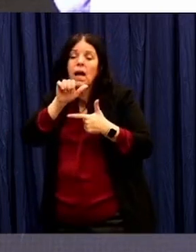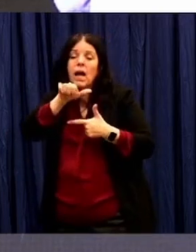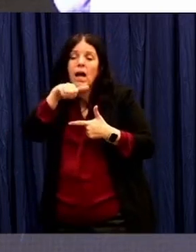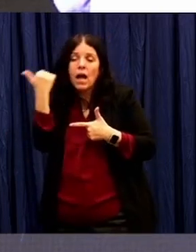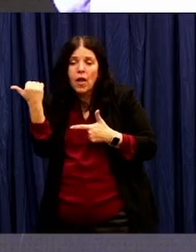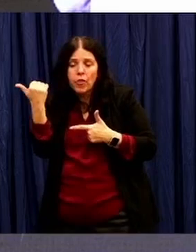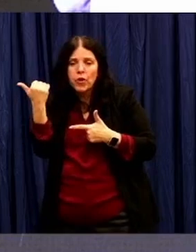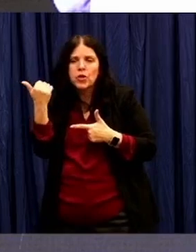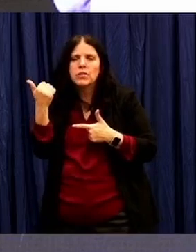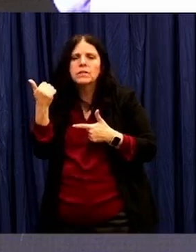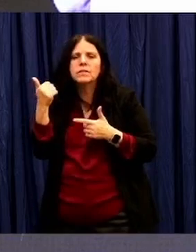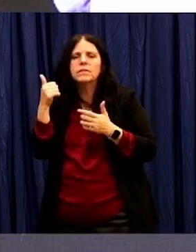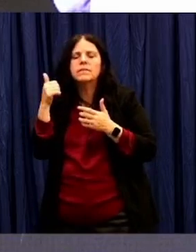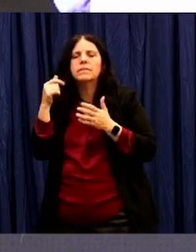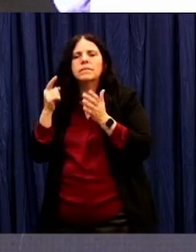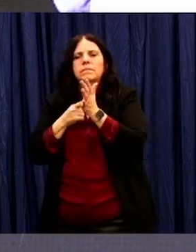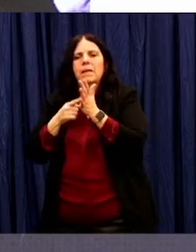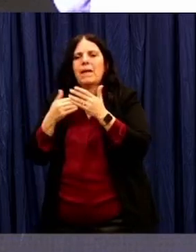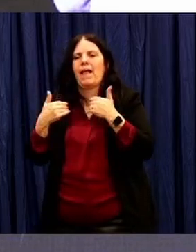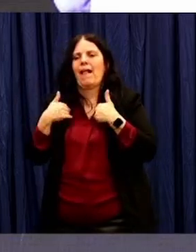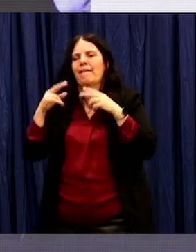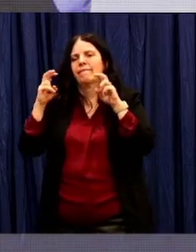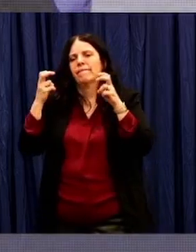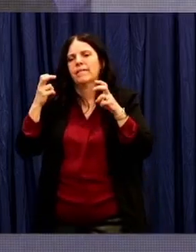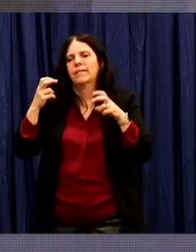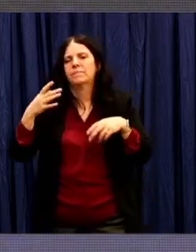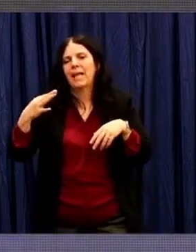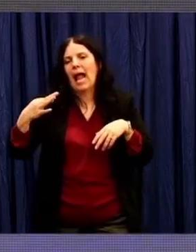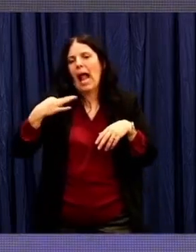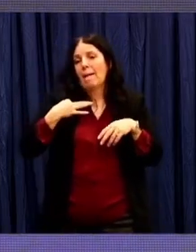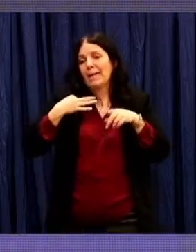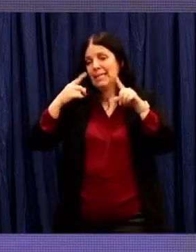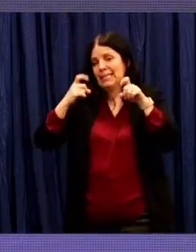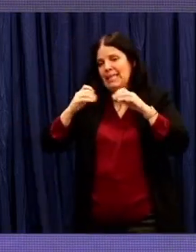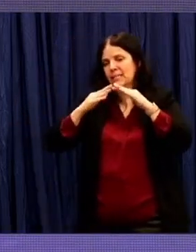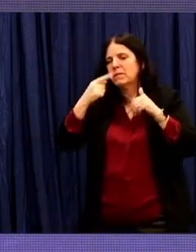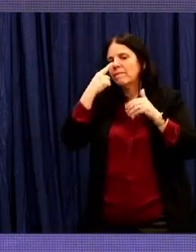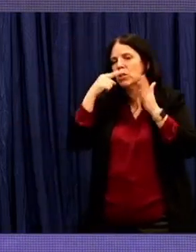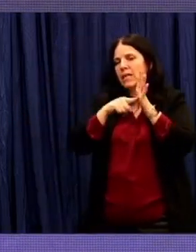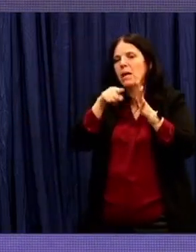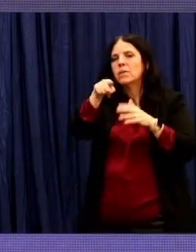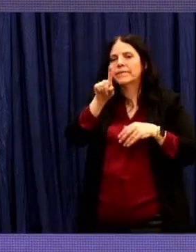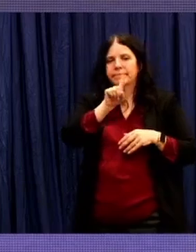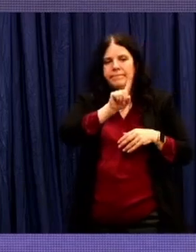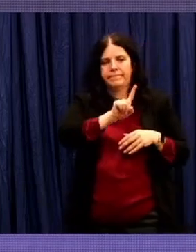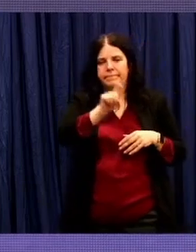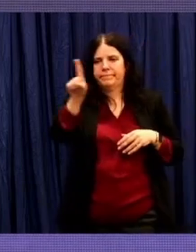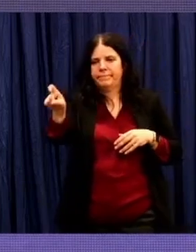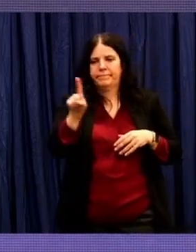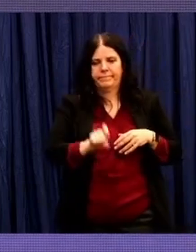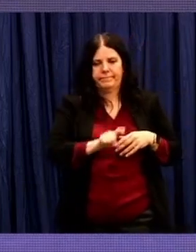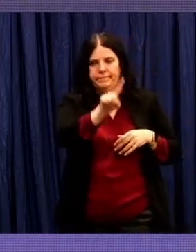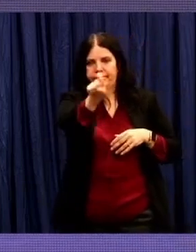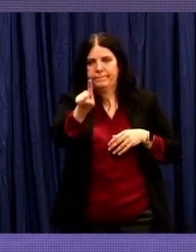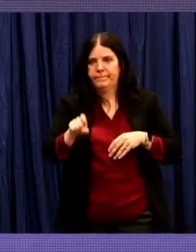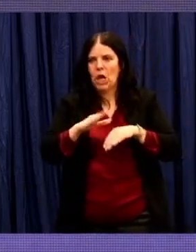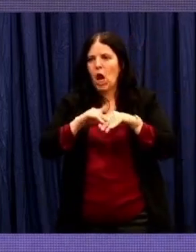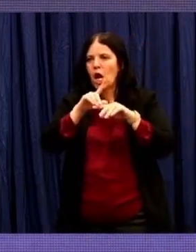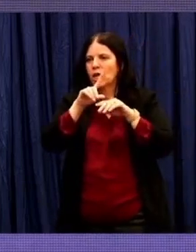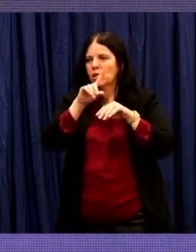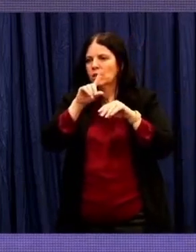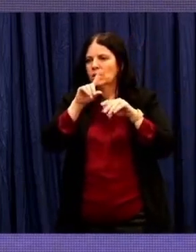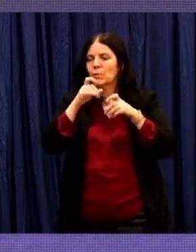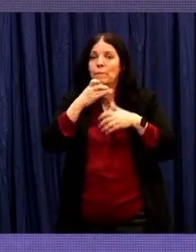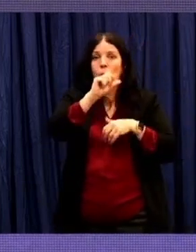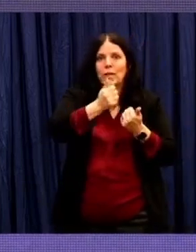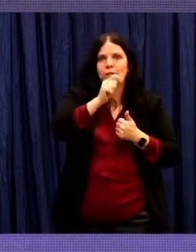applicant testing systems. So you play a little game on the computer or you take a quiz and it's tracking how quickly you respond,